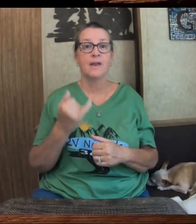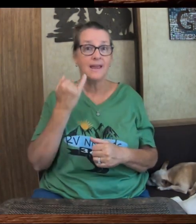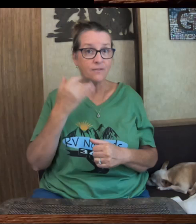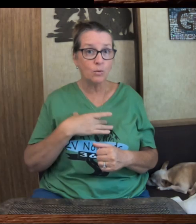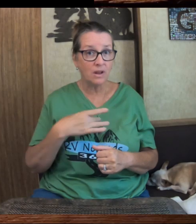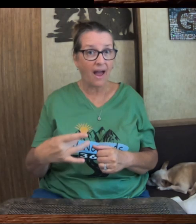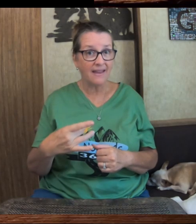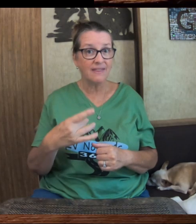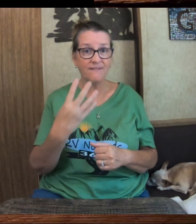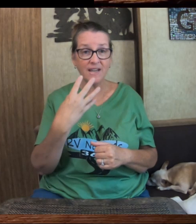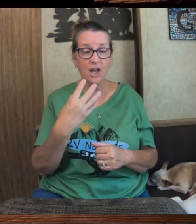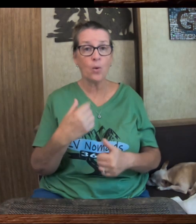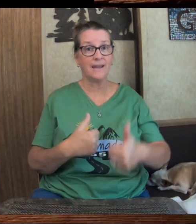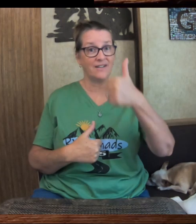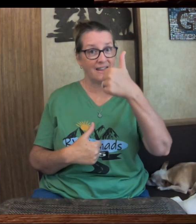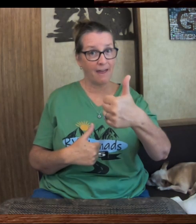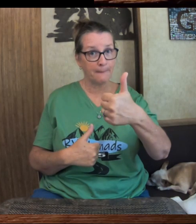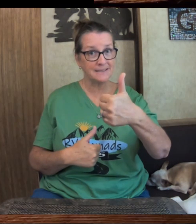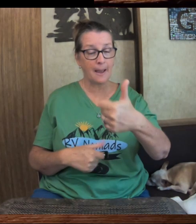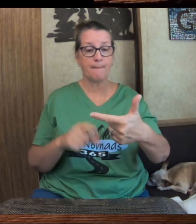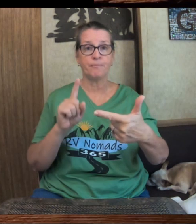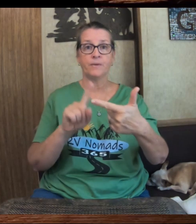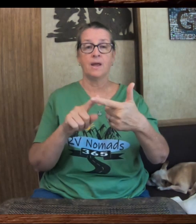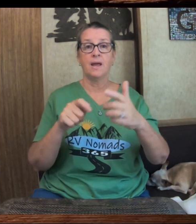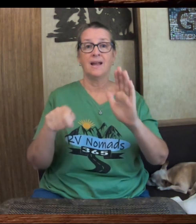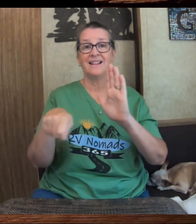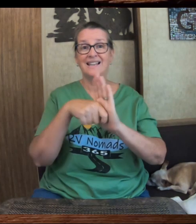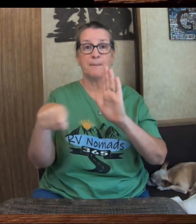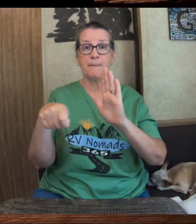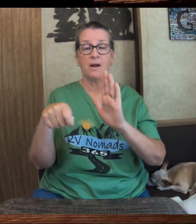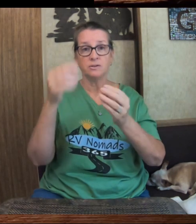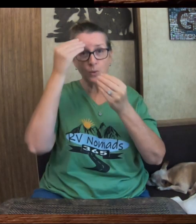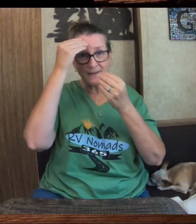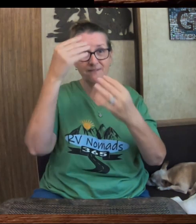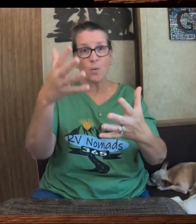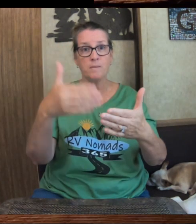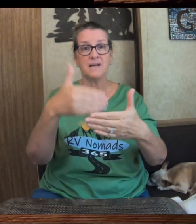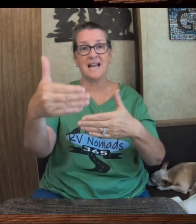If you liked the video, give it a thumbs up. Click the bell so you get notified next